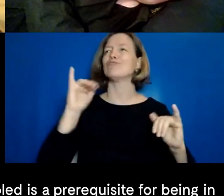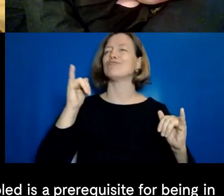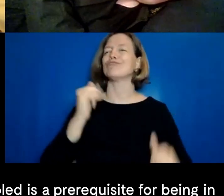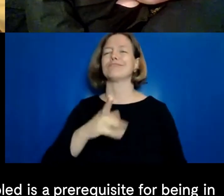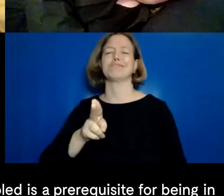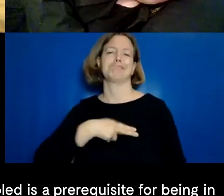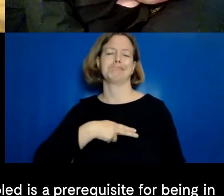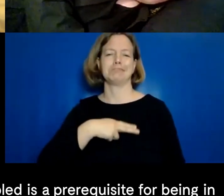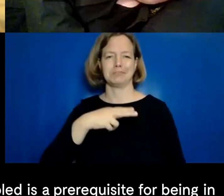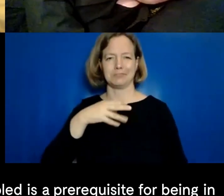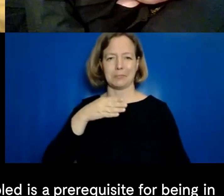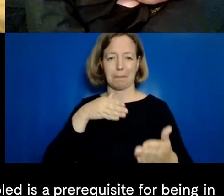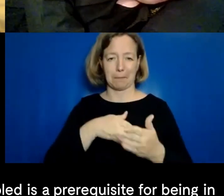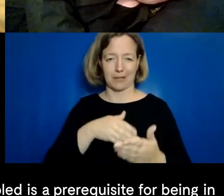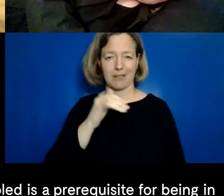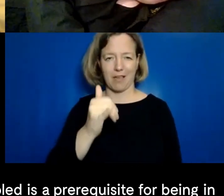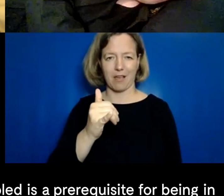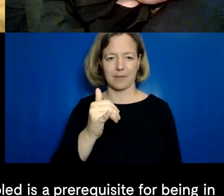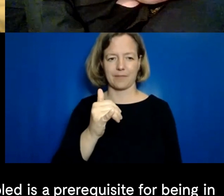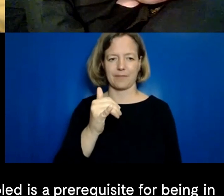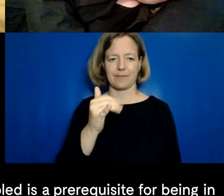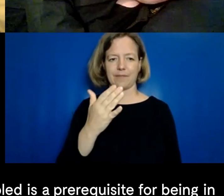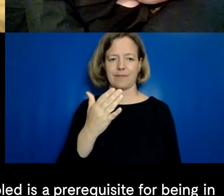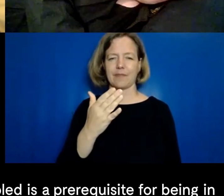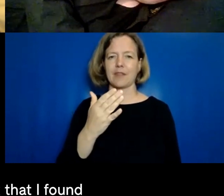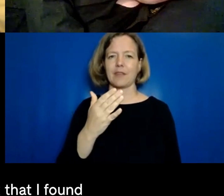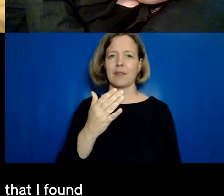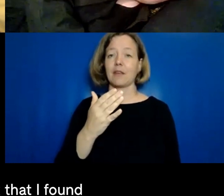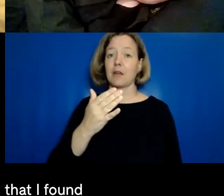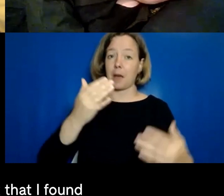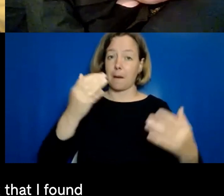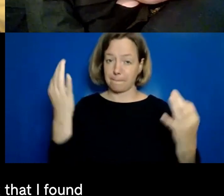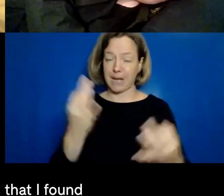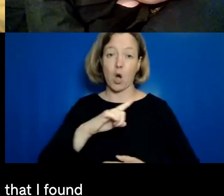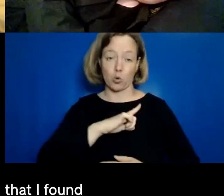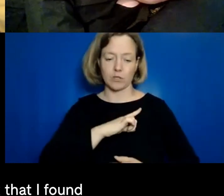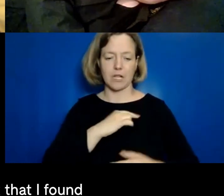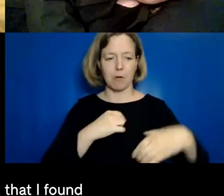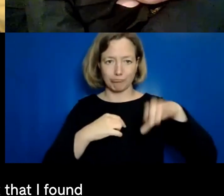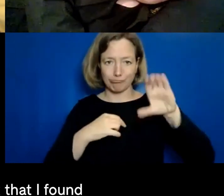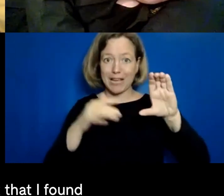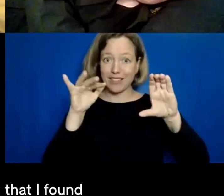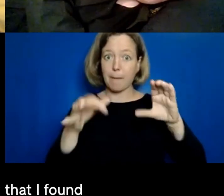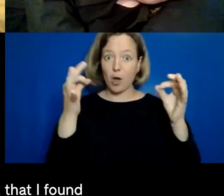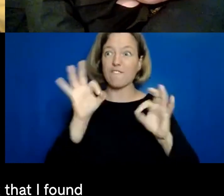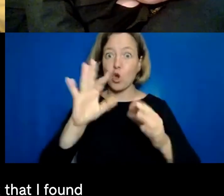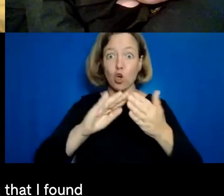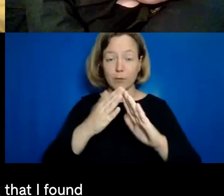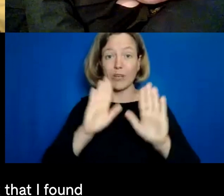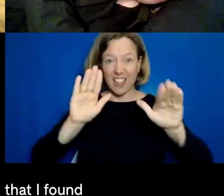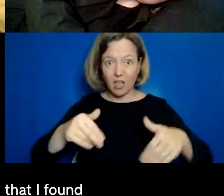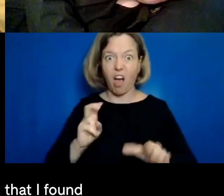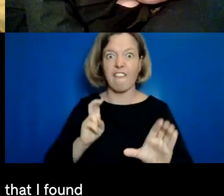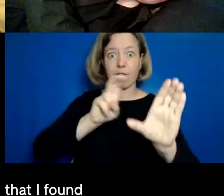a prerequisite for being in disability community. And I think that I found the